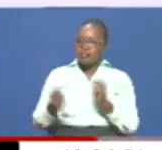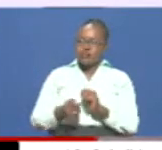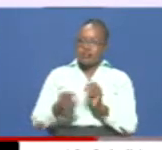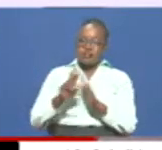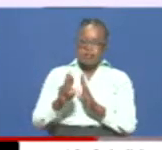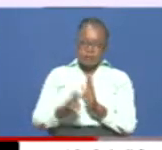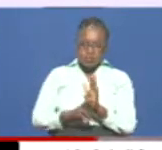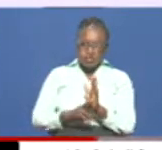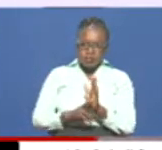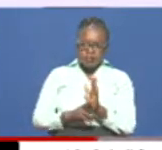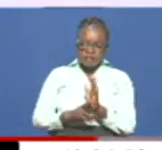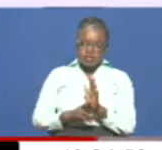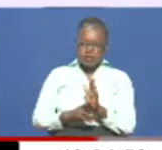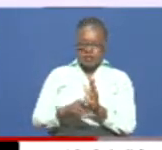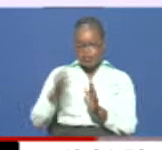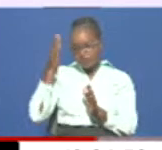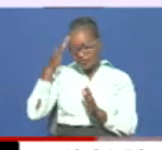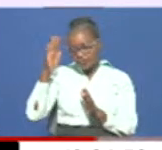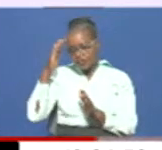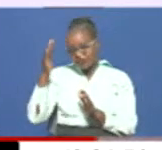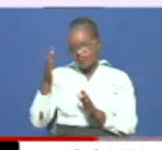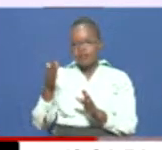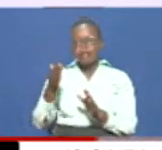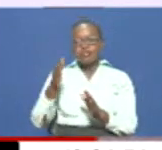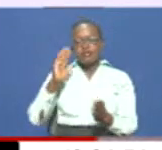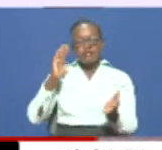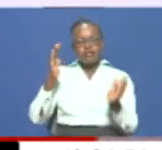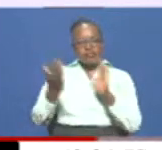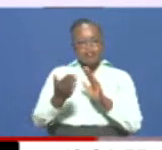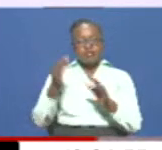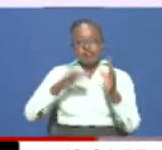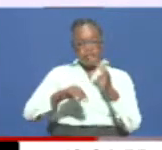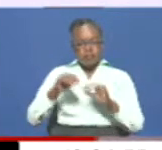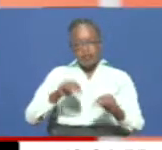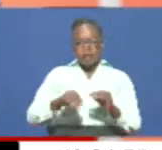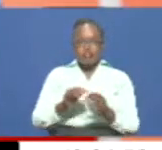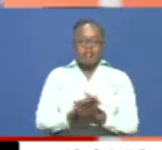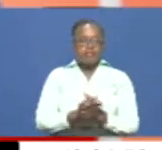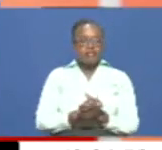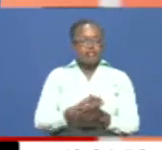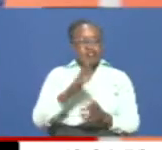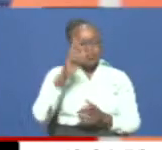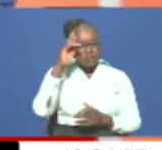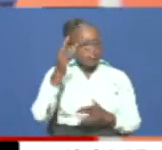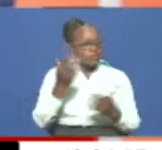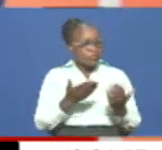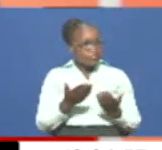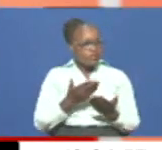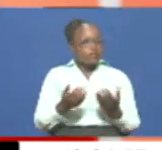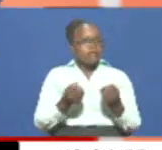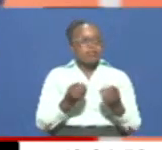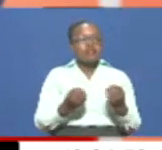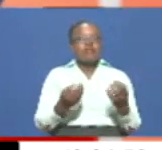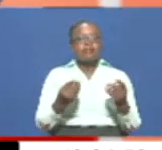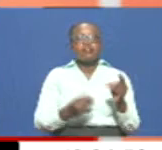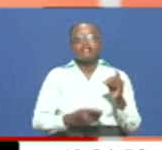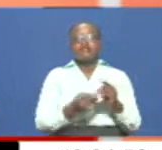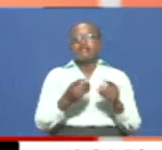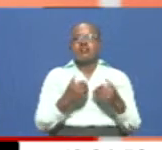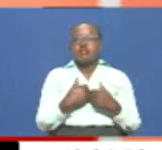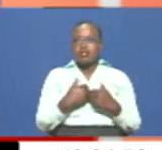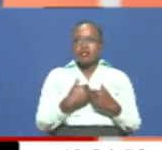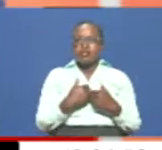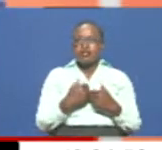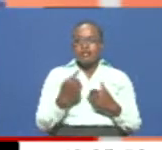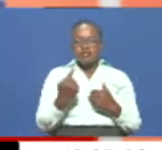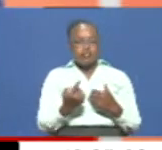electoral rule changes that we should be aware of heading into the elections? One of the reasons why we've had a number of meetings in the last